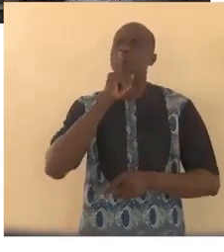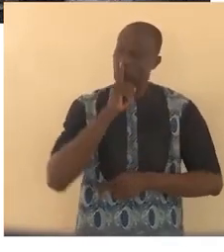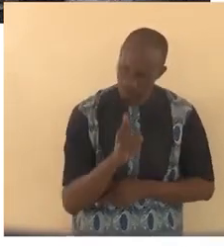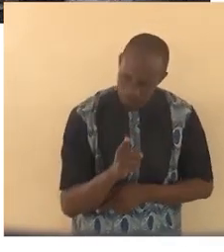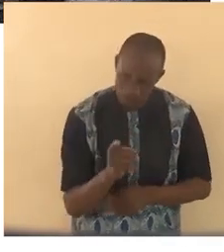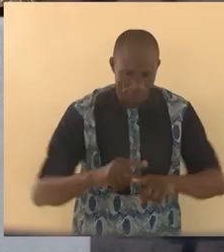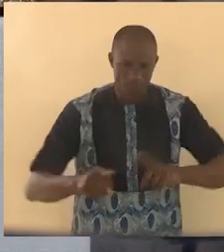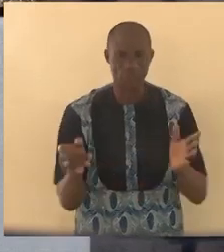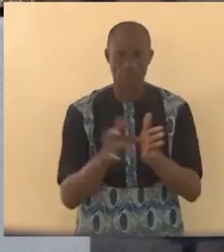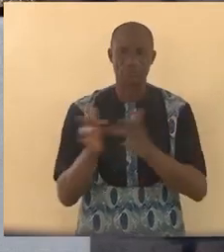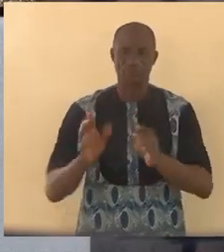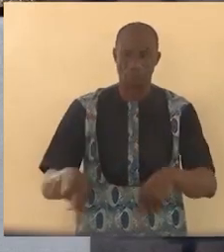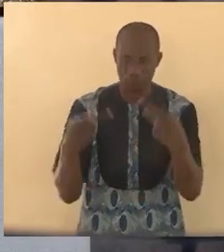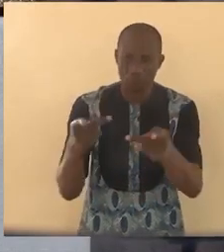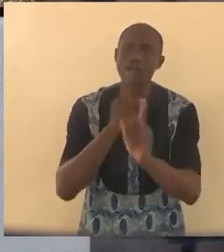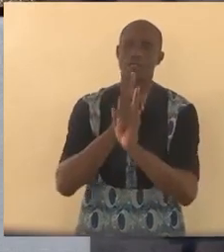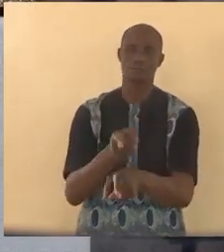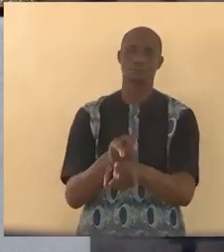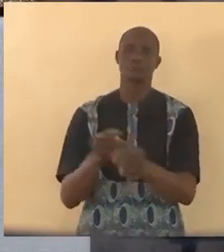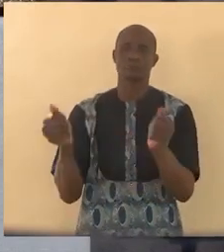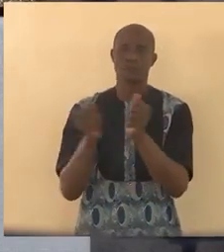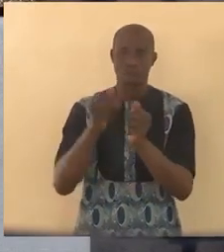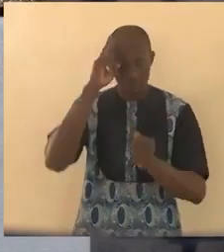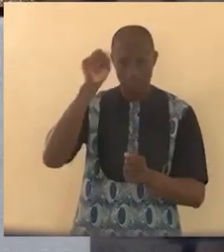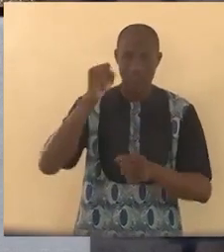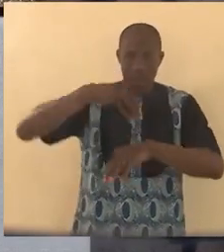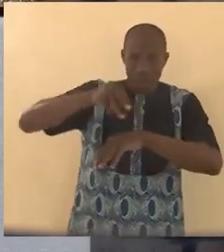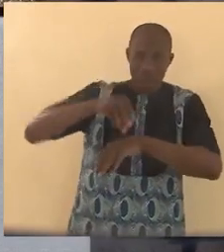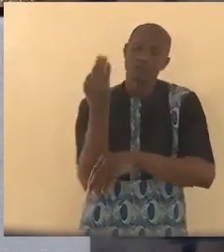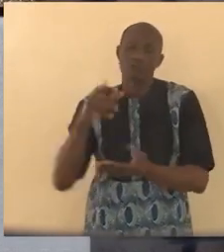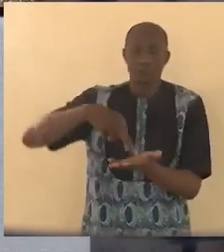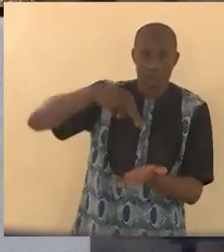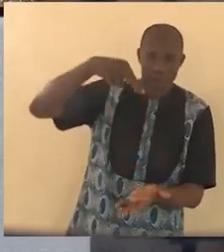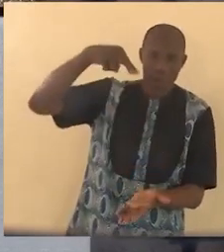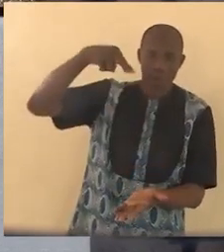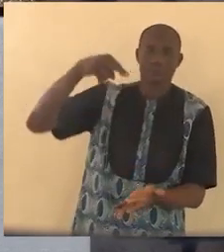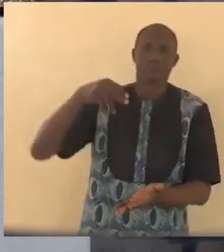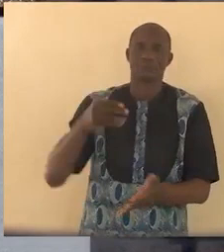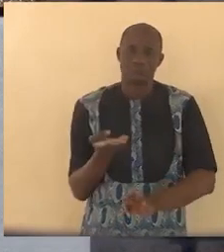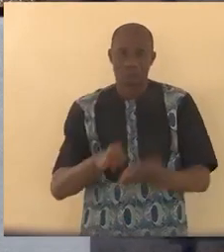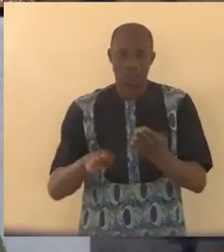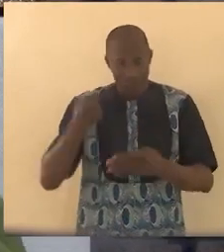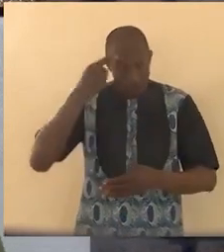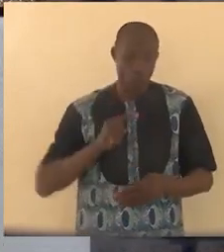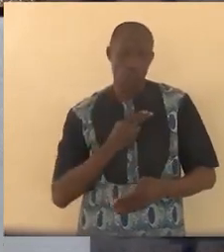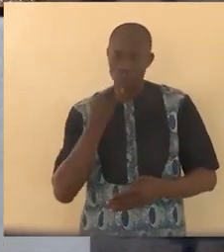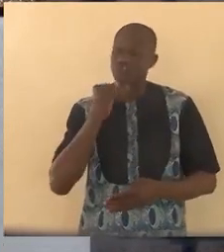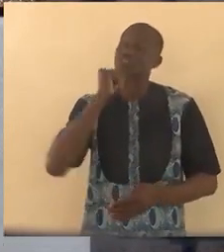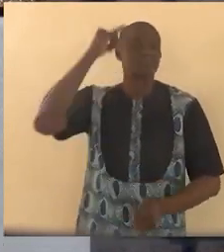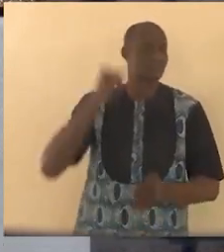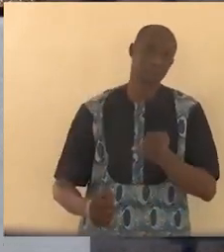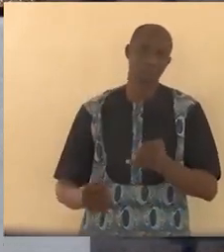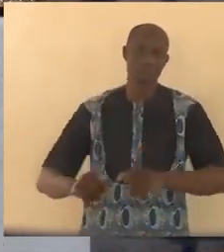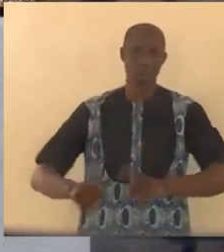sure, but Jesus provides the answer with his message of the resurrection. Death for us is not